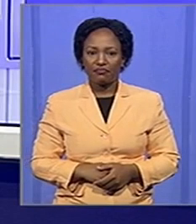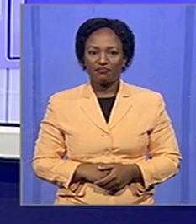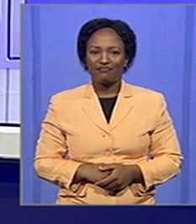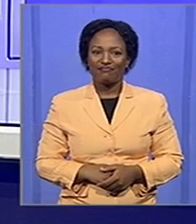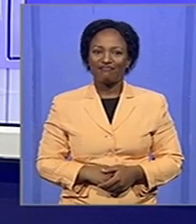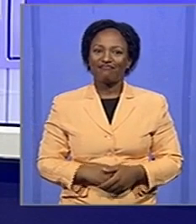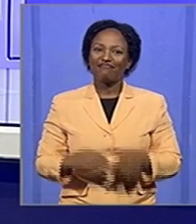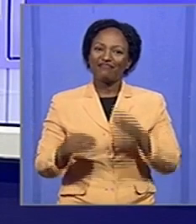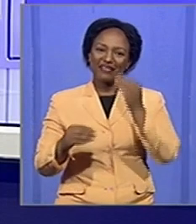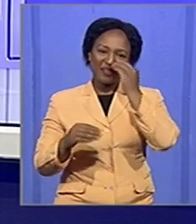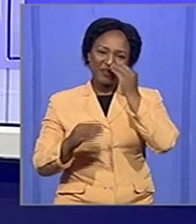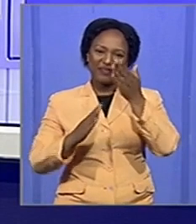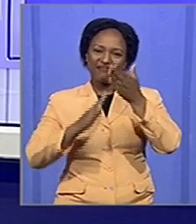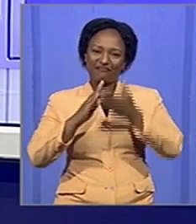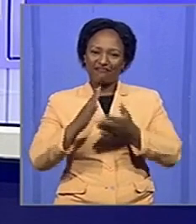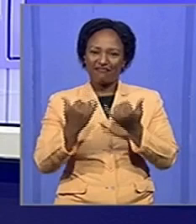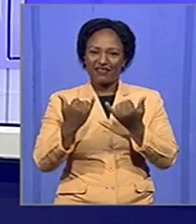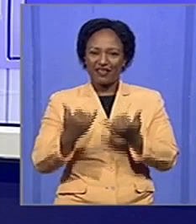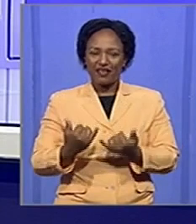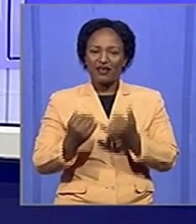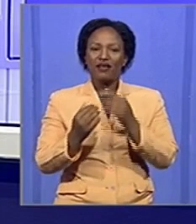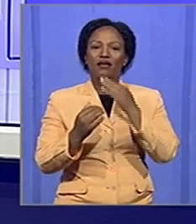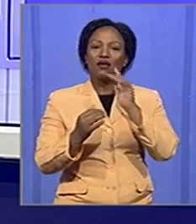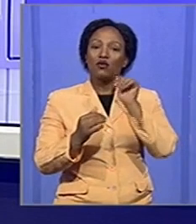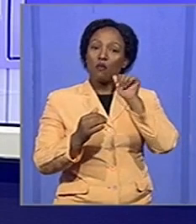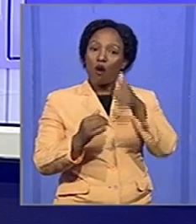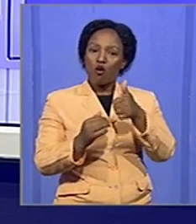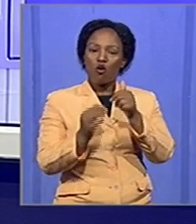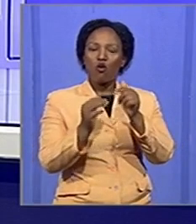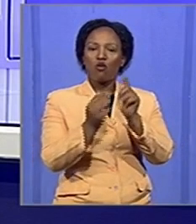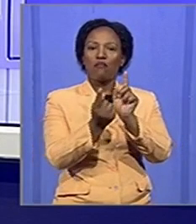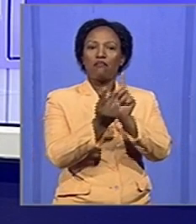Ke phetho kopana le moifo wa ditaba tsa Setswana ka